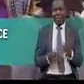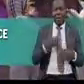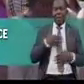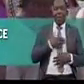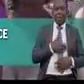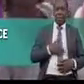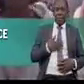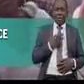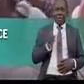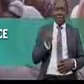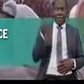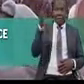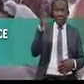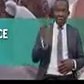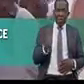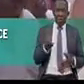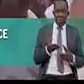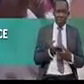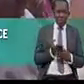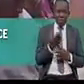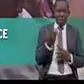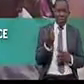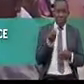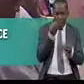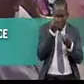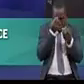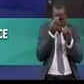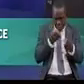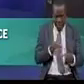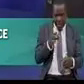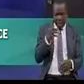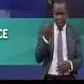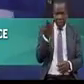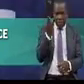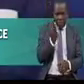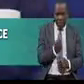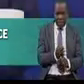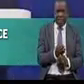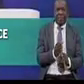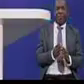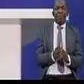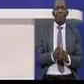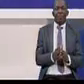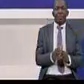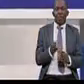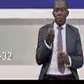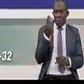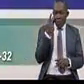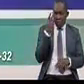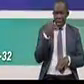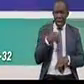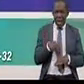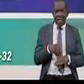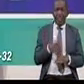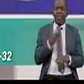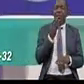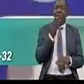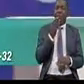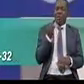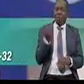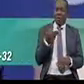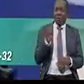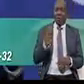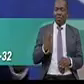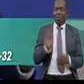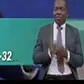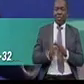the obedience of faith. We're looking at Hebrews chapter 11, verse 5. In